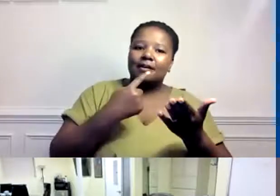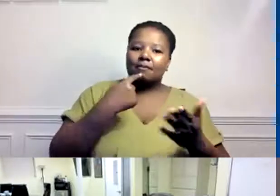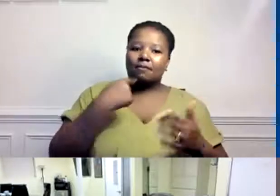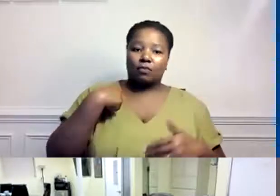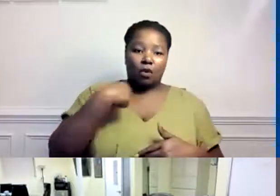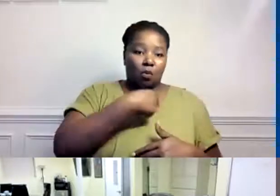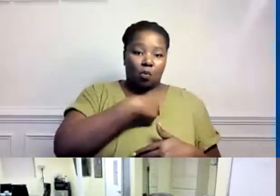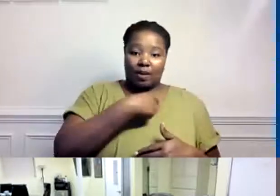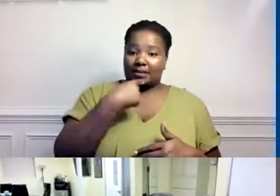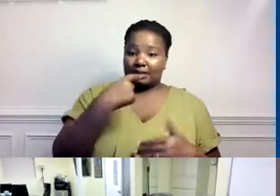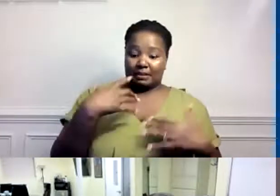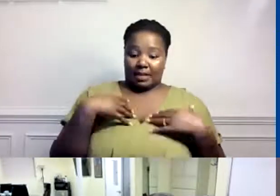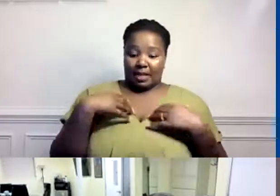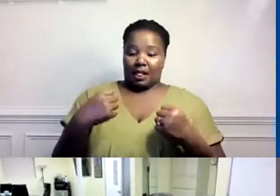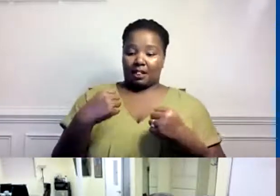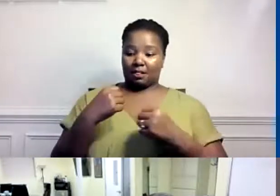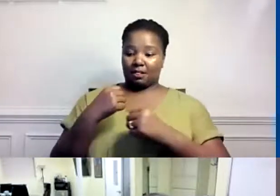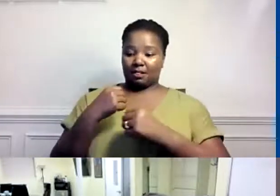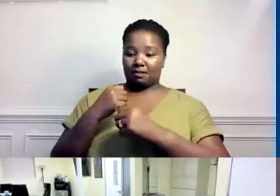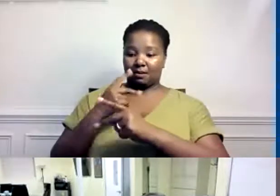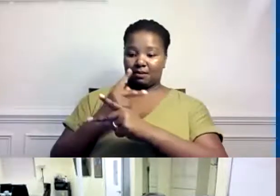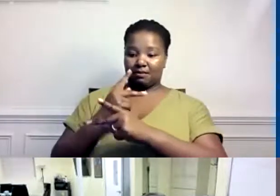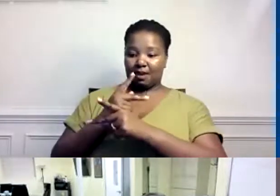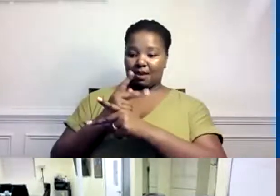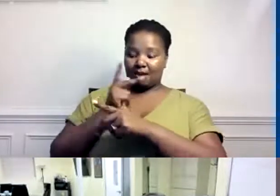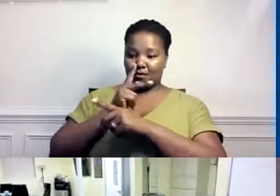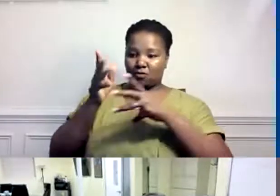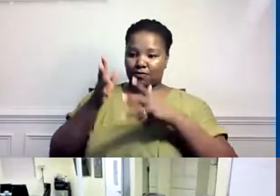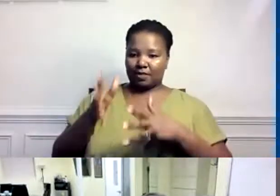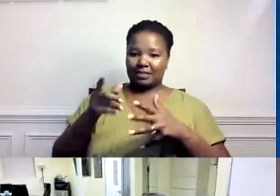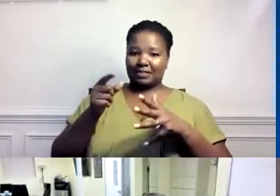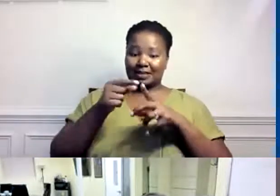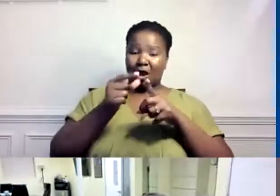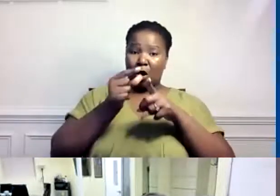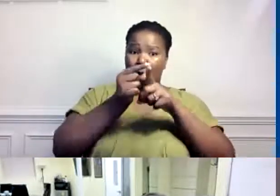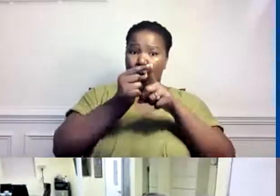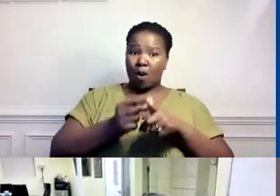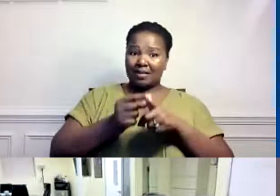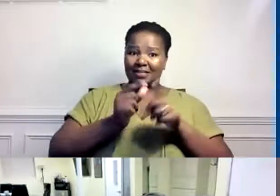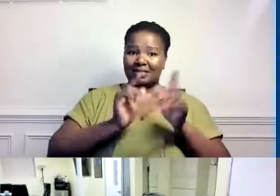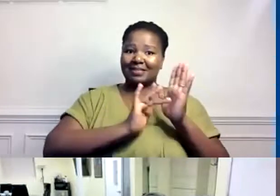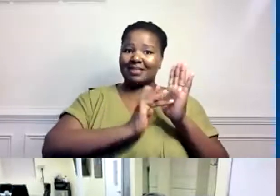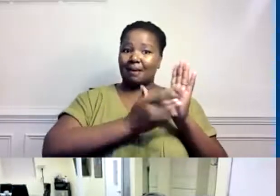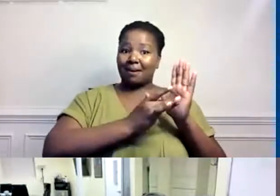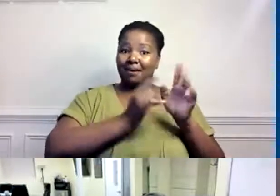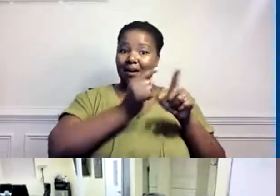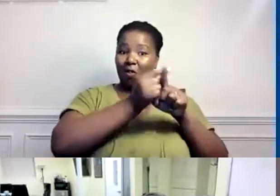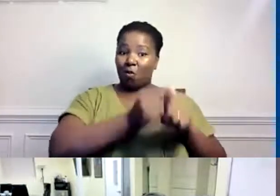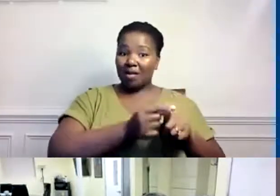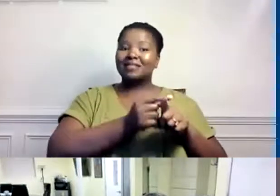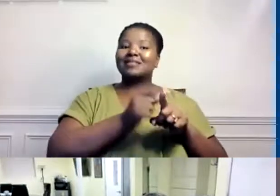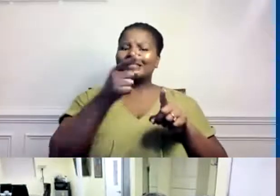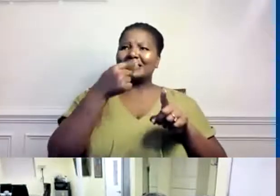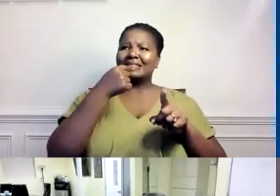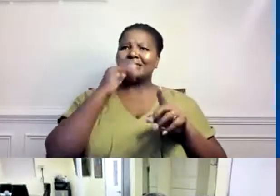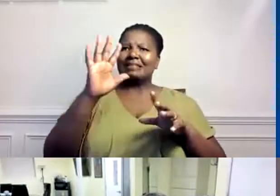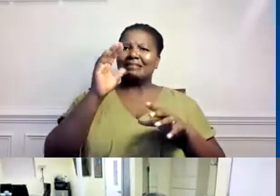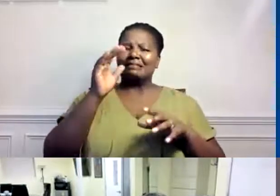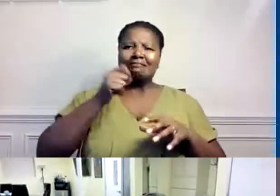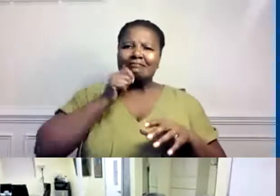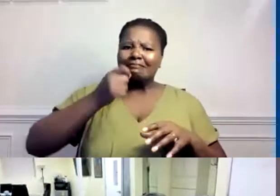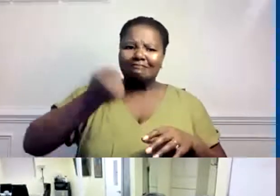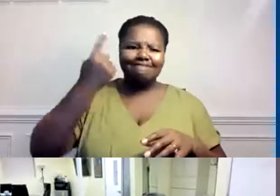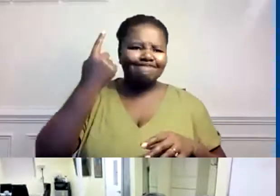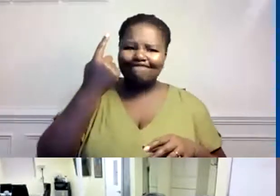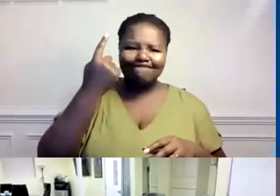as healthcare professionals, we fall back on some of that jargon. And I think it's great for people to say, whoa, I don't understand what you just